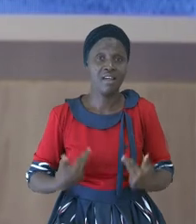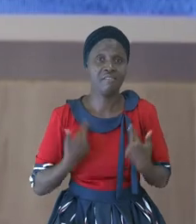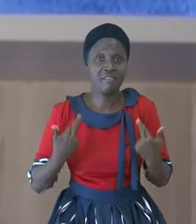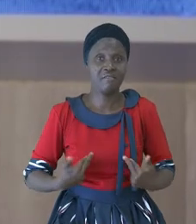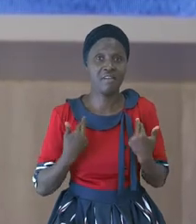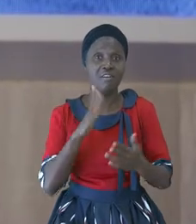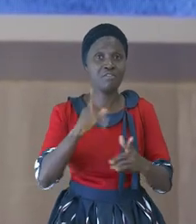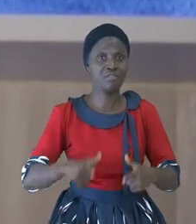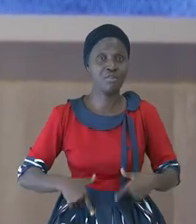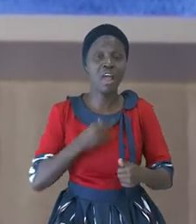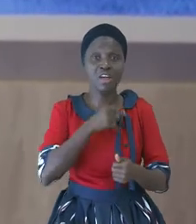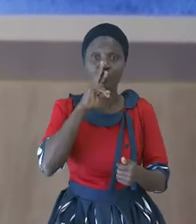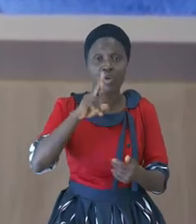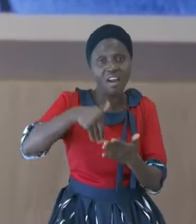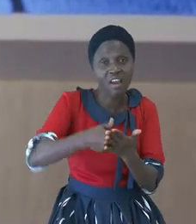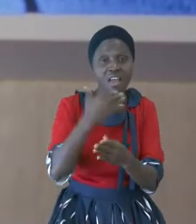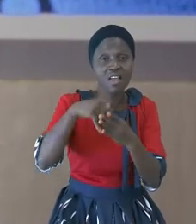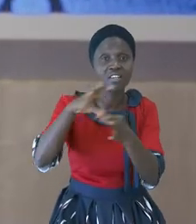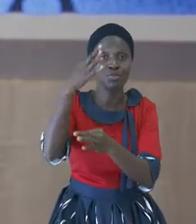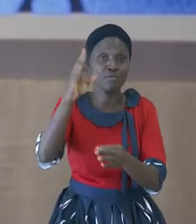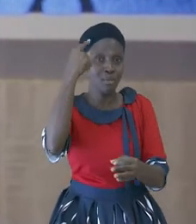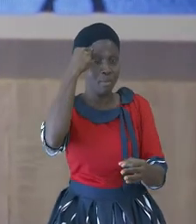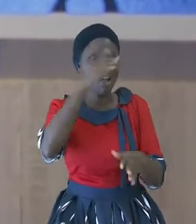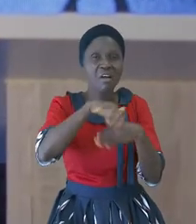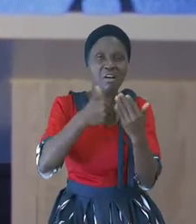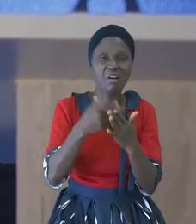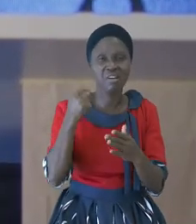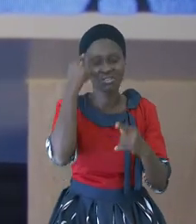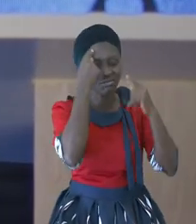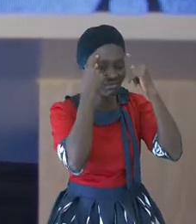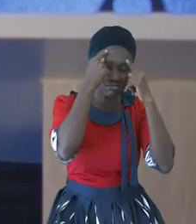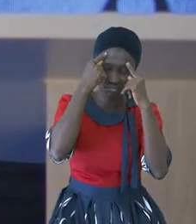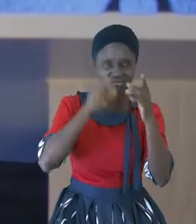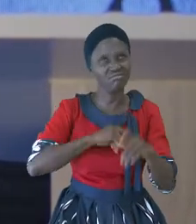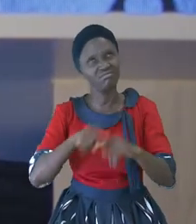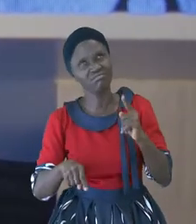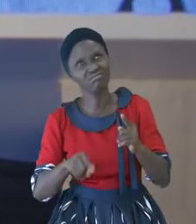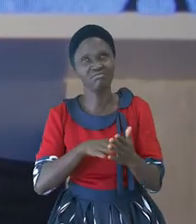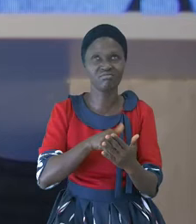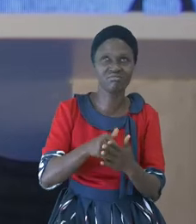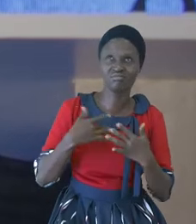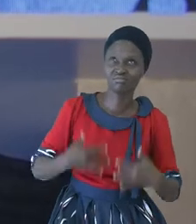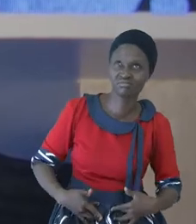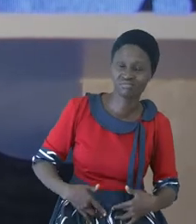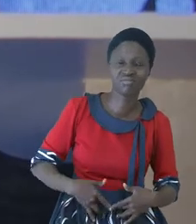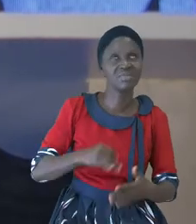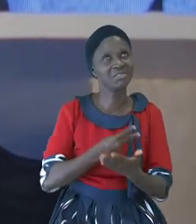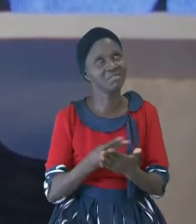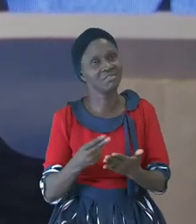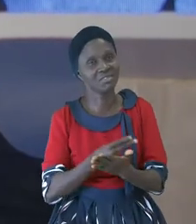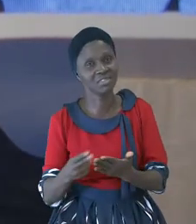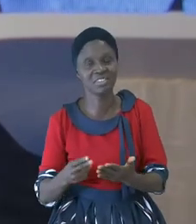in the spirit of your mind. All the thinking, I cannot, I will not, I must not, I'm a failure,